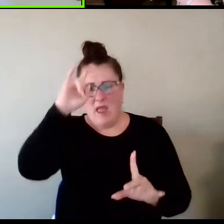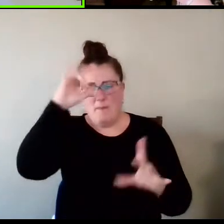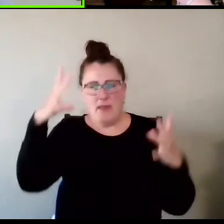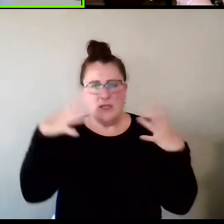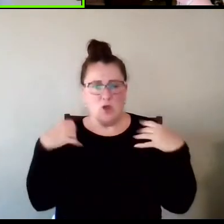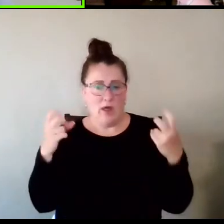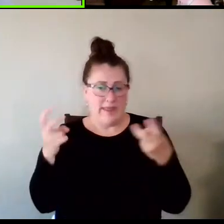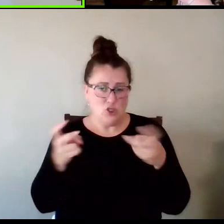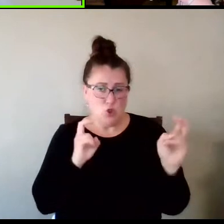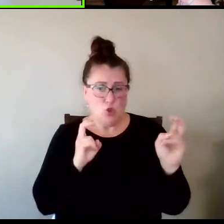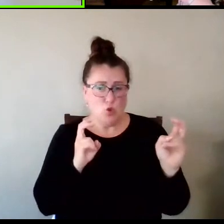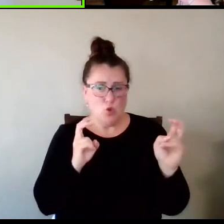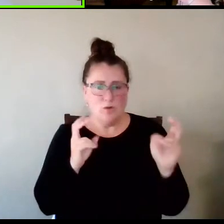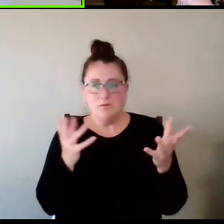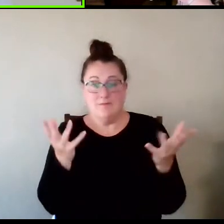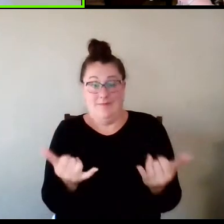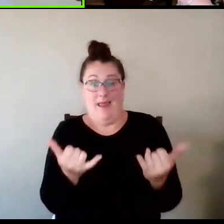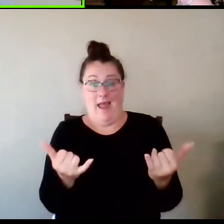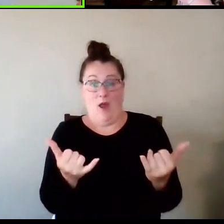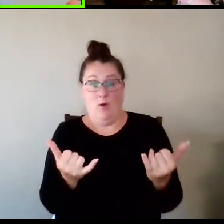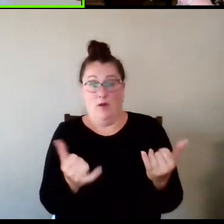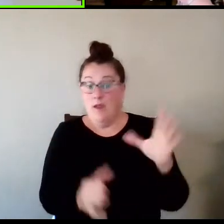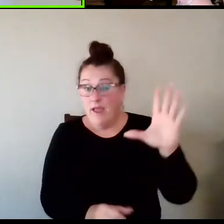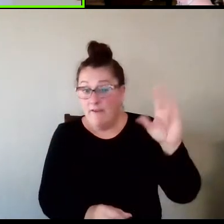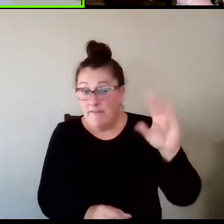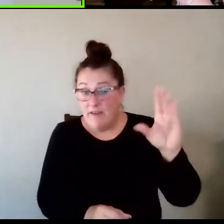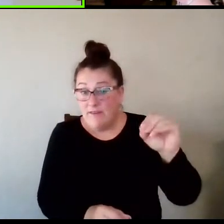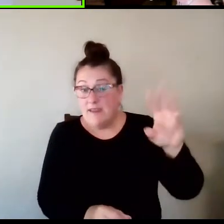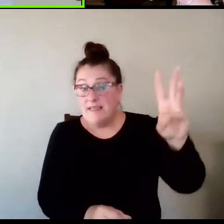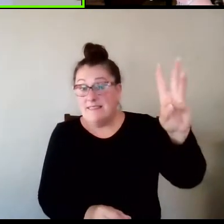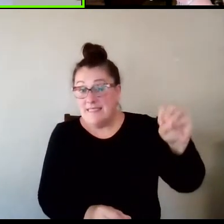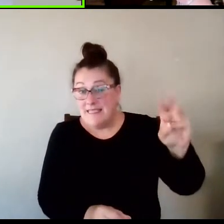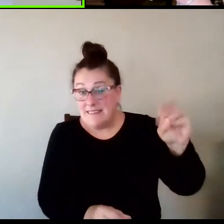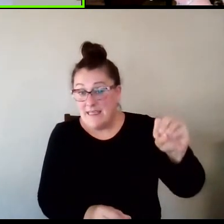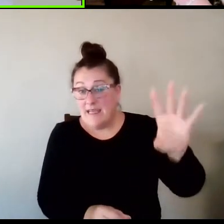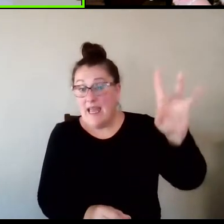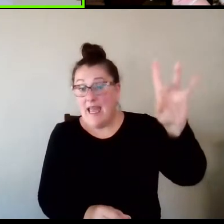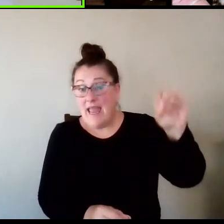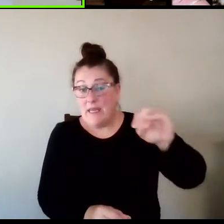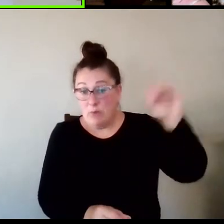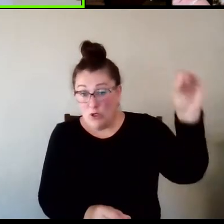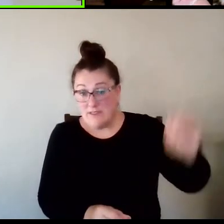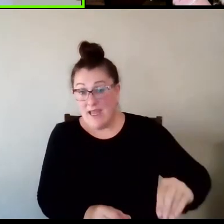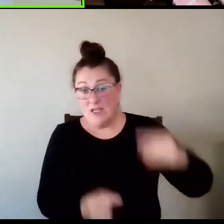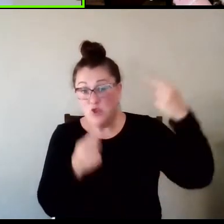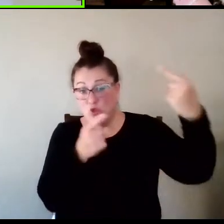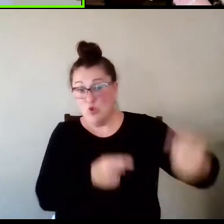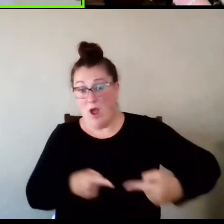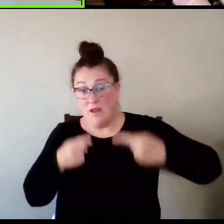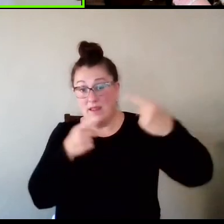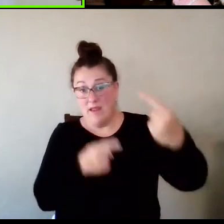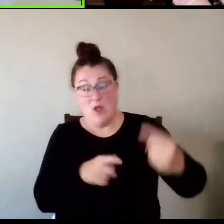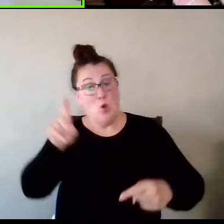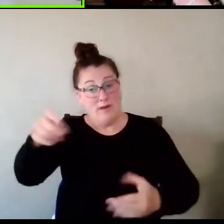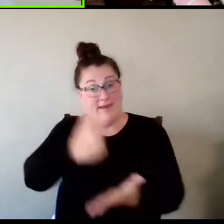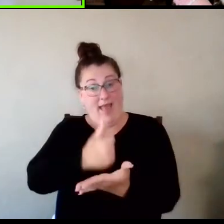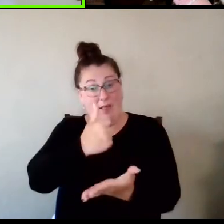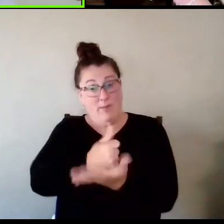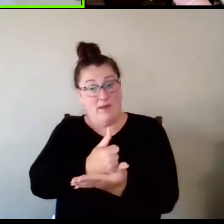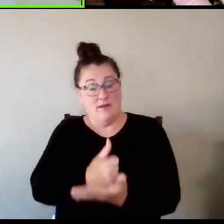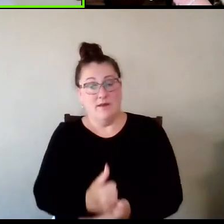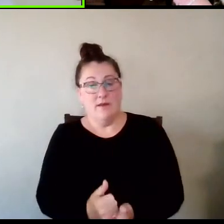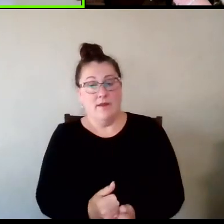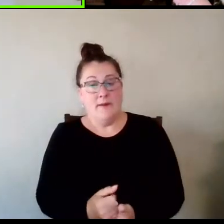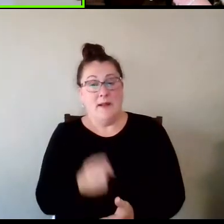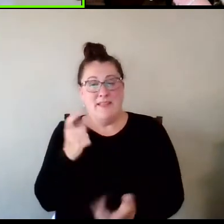issues. What is it now? Is it 50, 60, 80% of us who are struggling and need help? So again, this